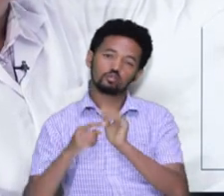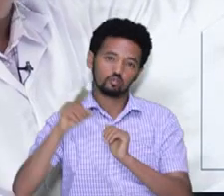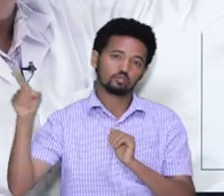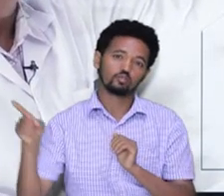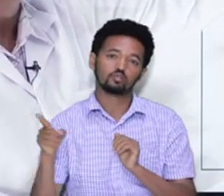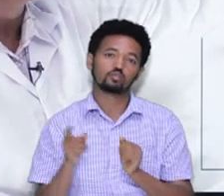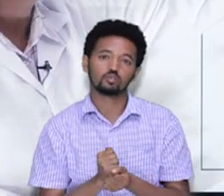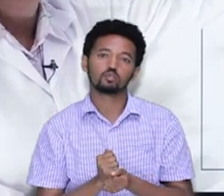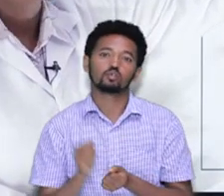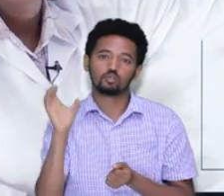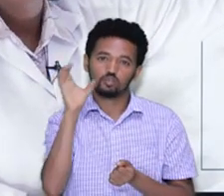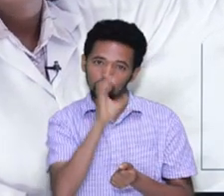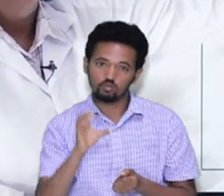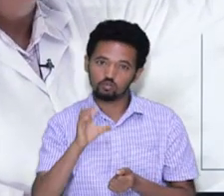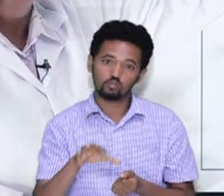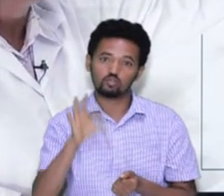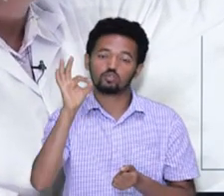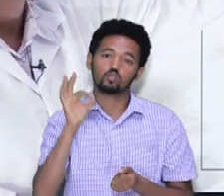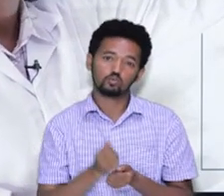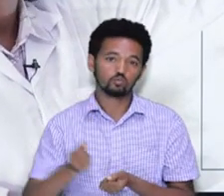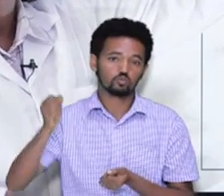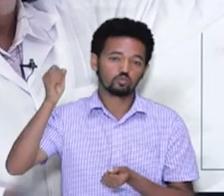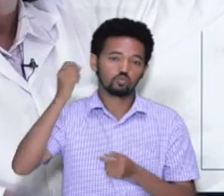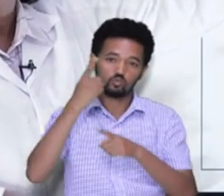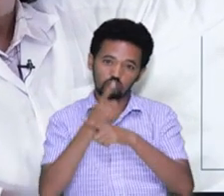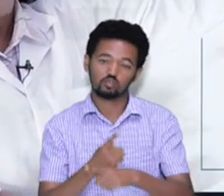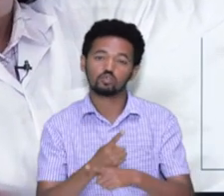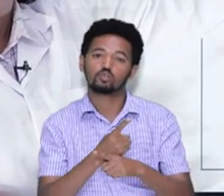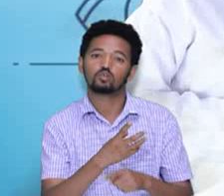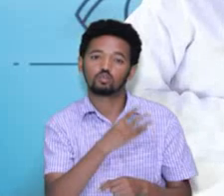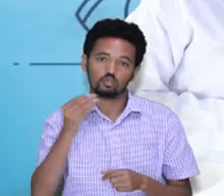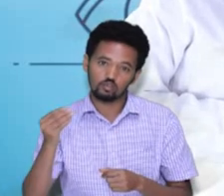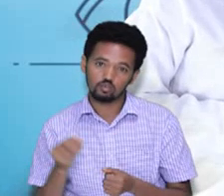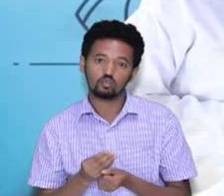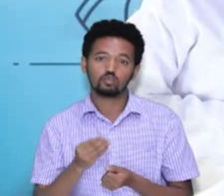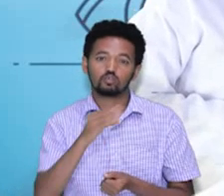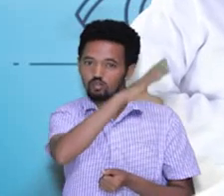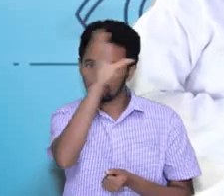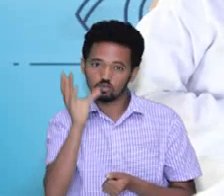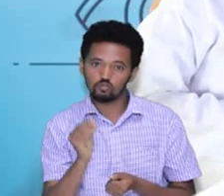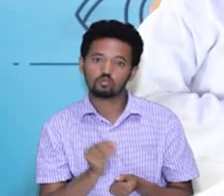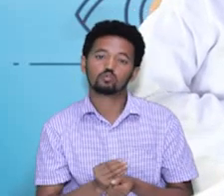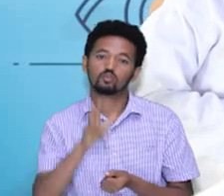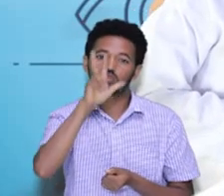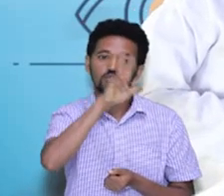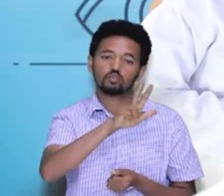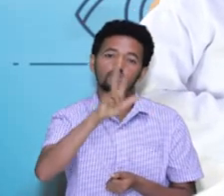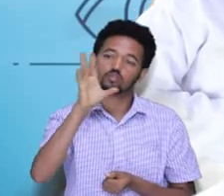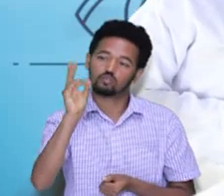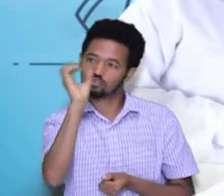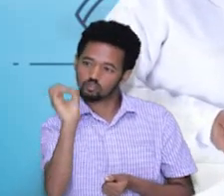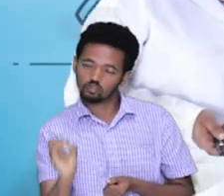Bon is found in Tunisia, located in the northern extreme point of Africa at 37 degrees